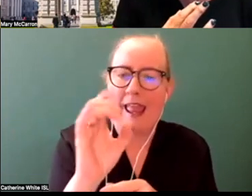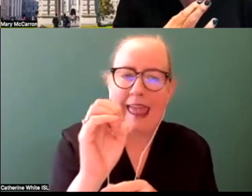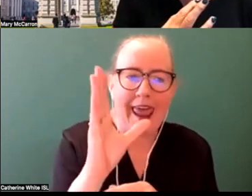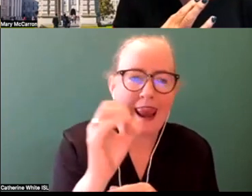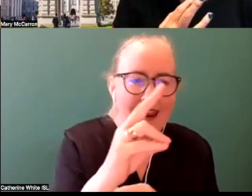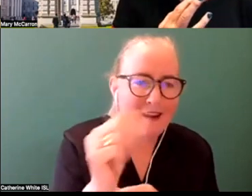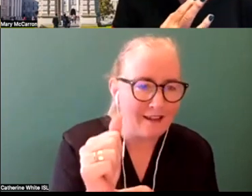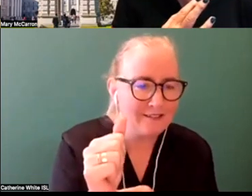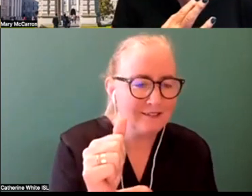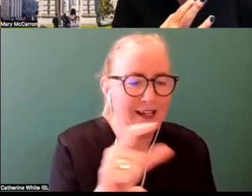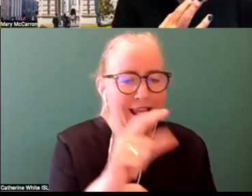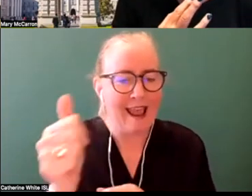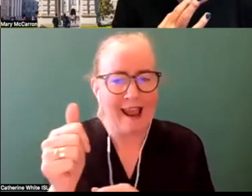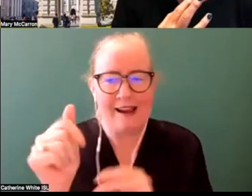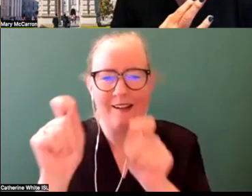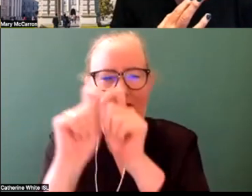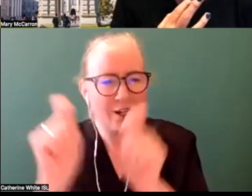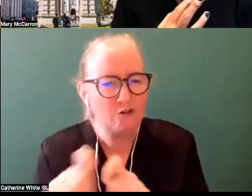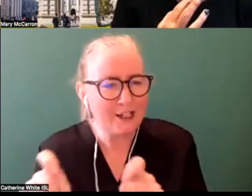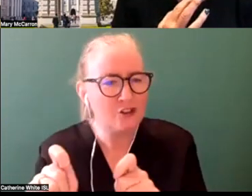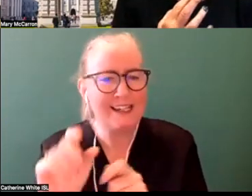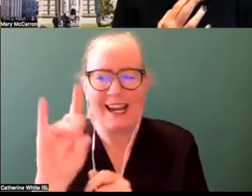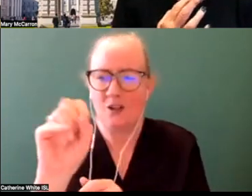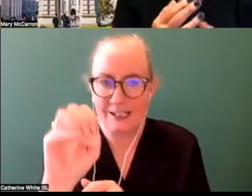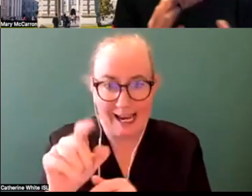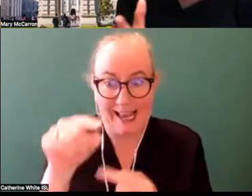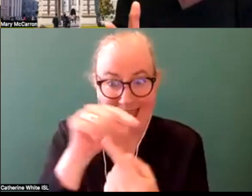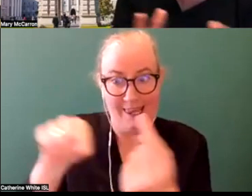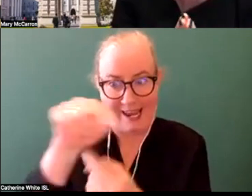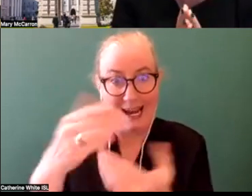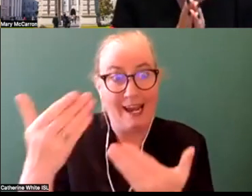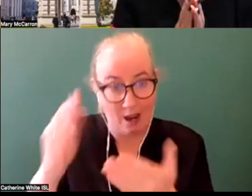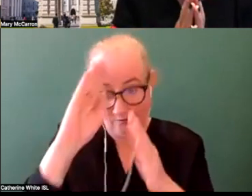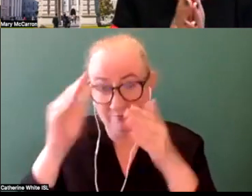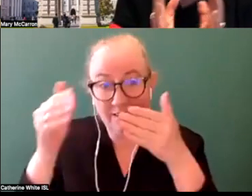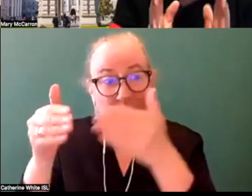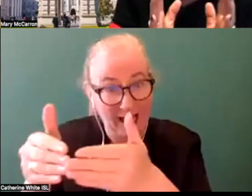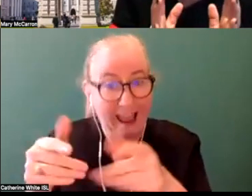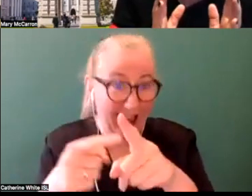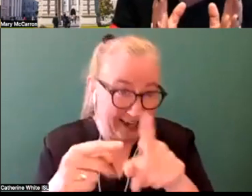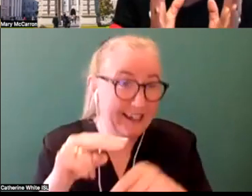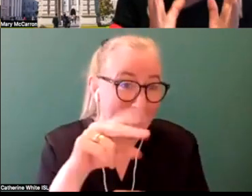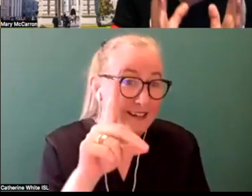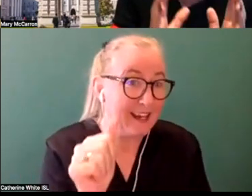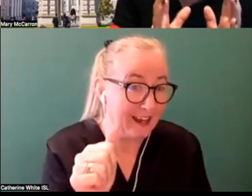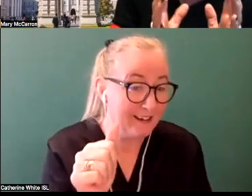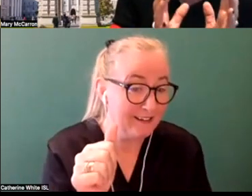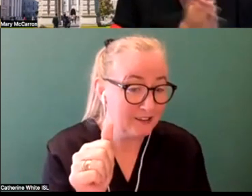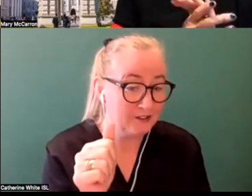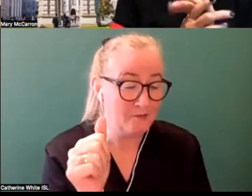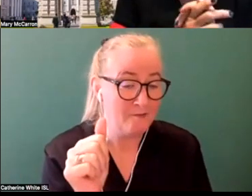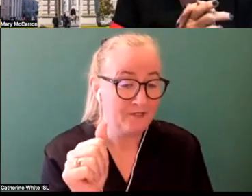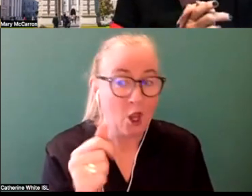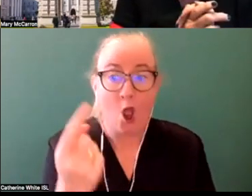and the National Federation and ourselves and the HSE are now beginning to work on, and with the NDAs trying to see can we look